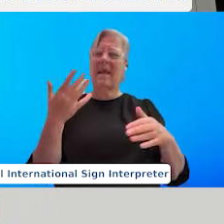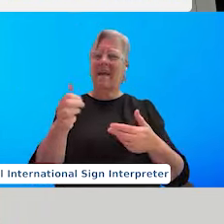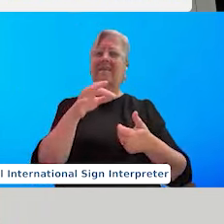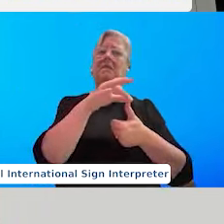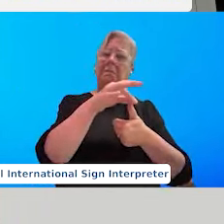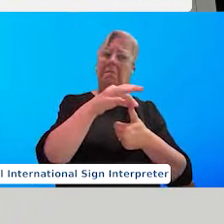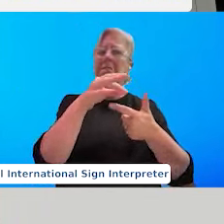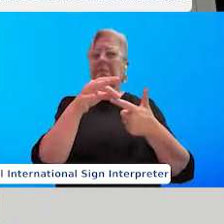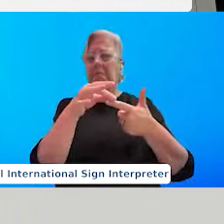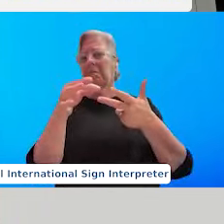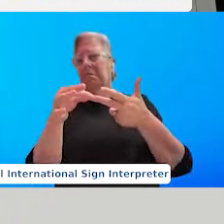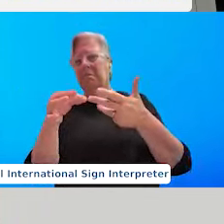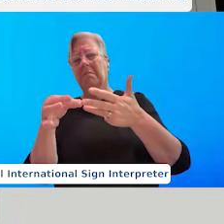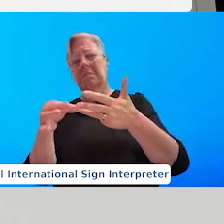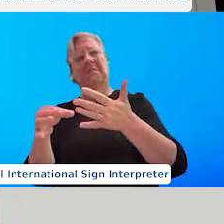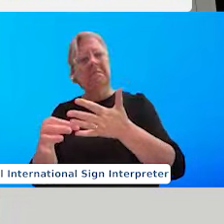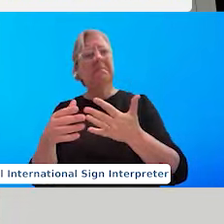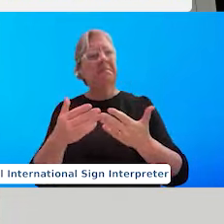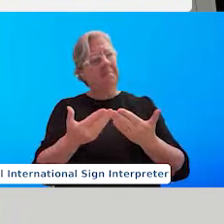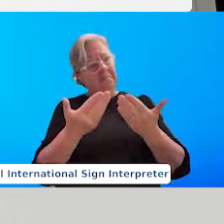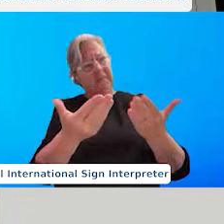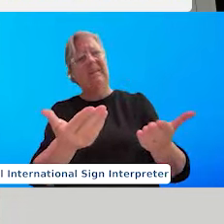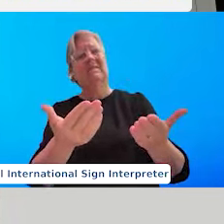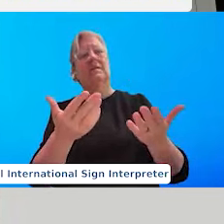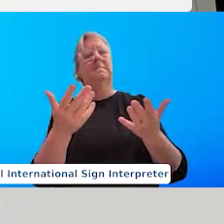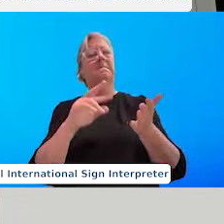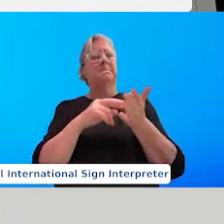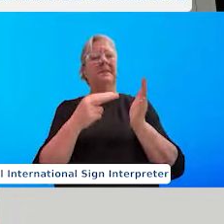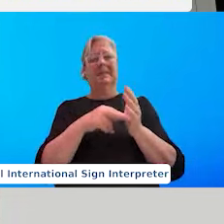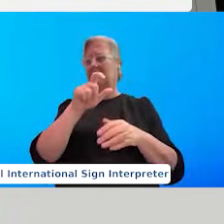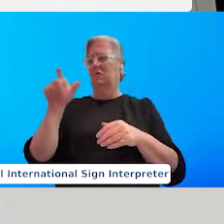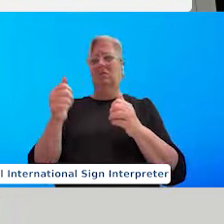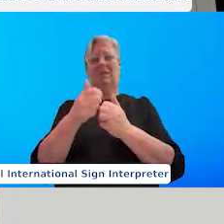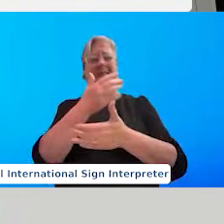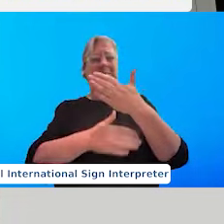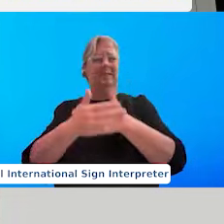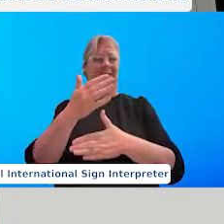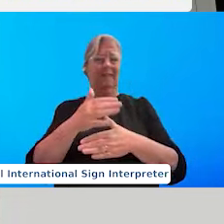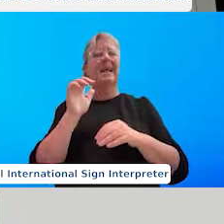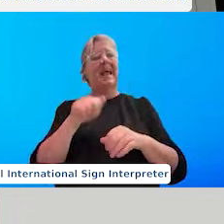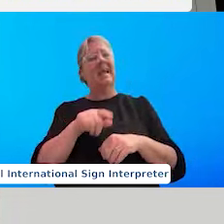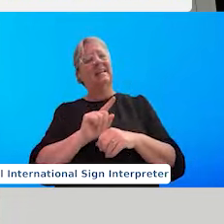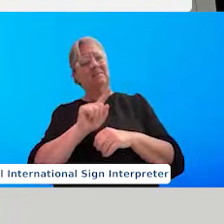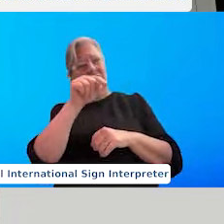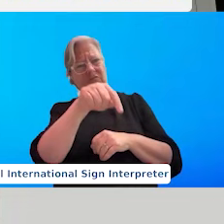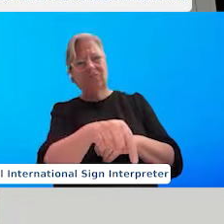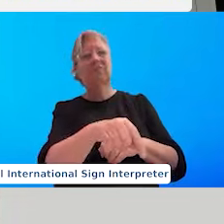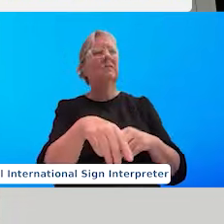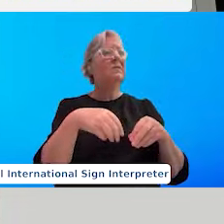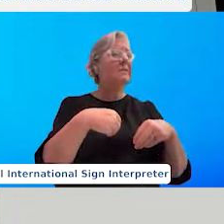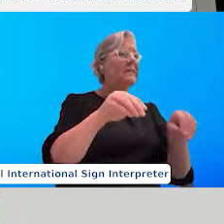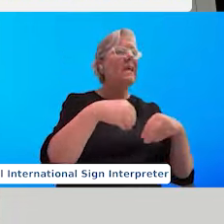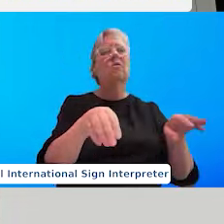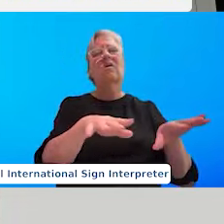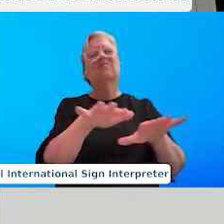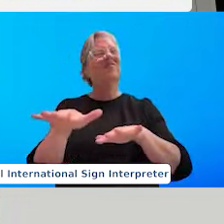provide the trainings, like the vocational trainings for persons with disabilities. They can provide the assistive technologies. They